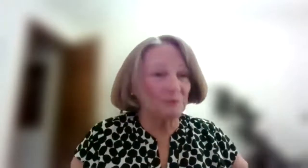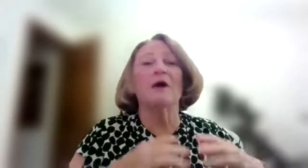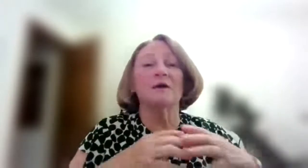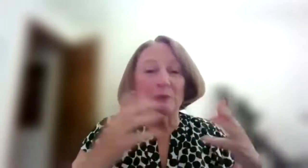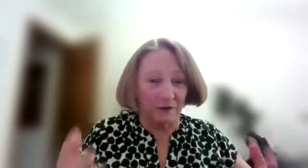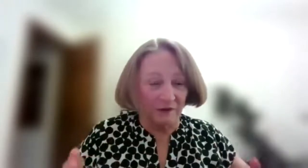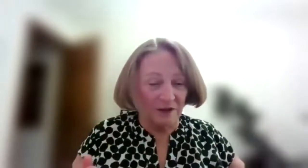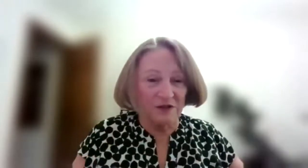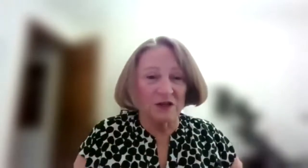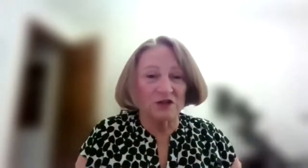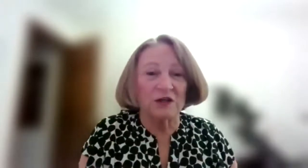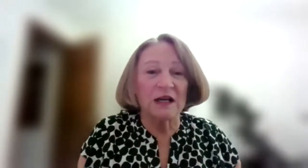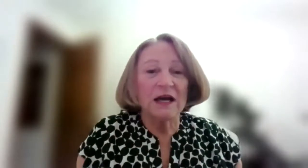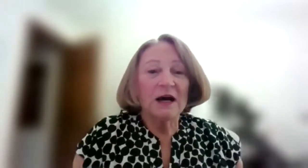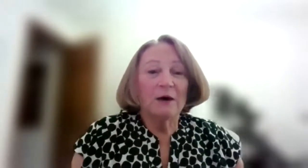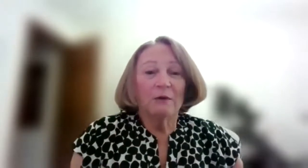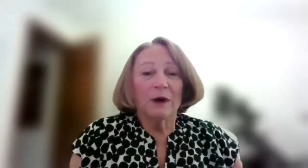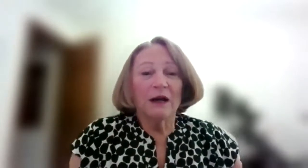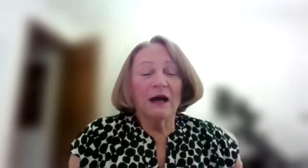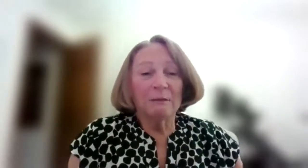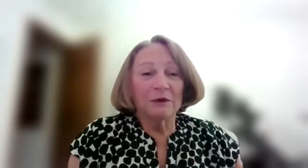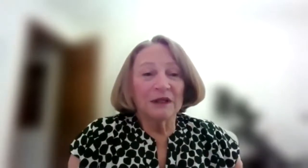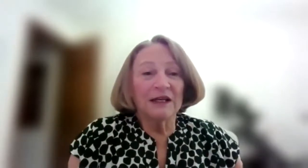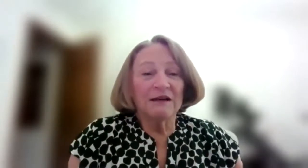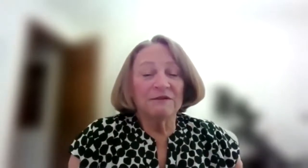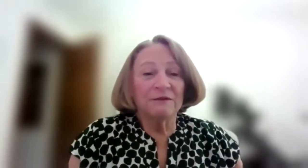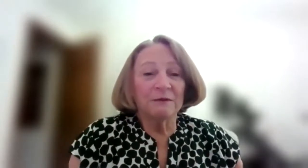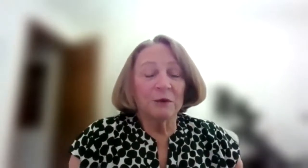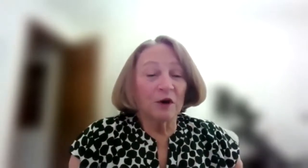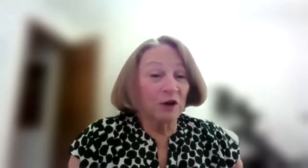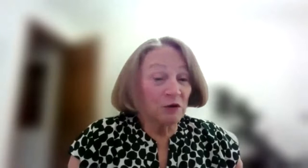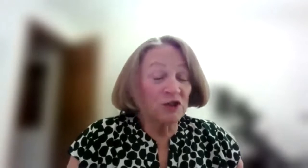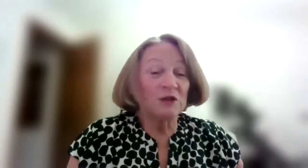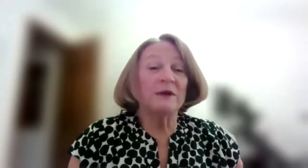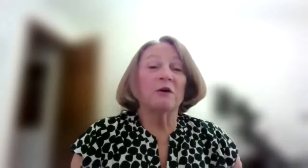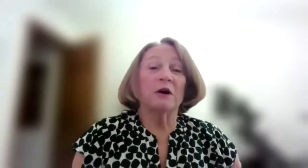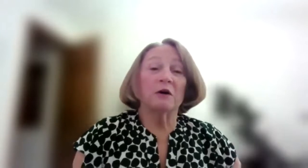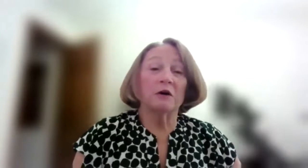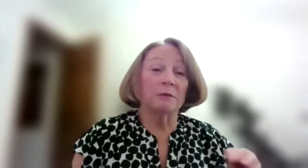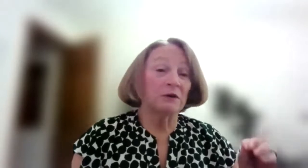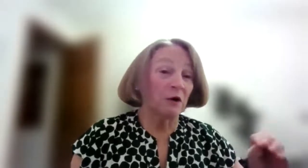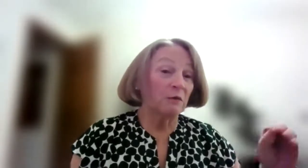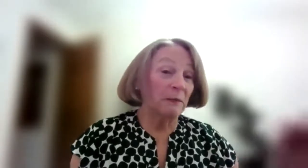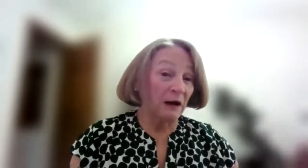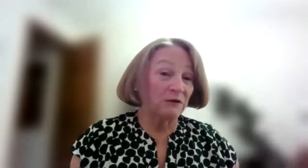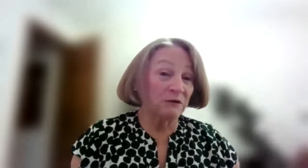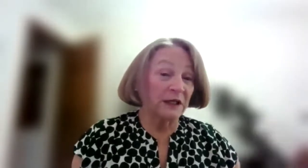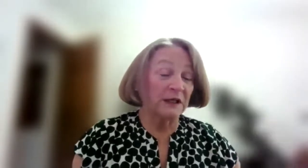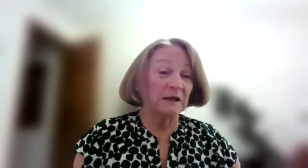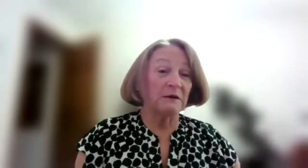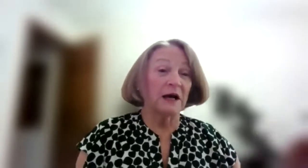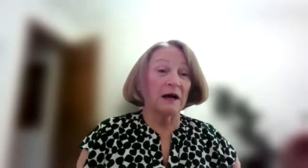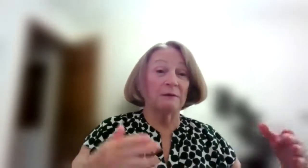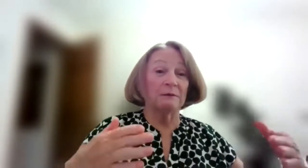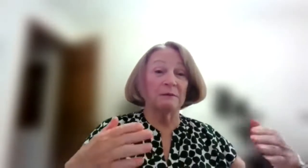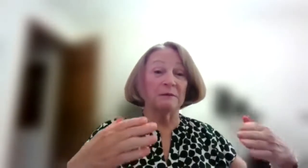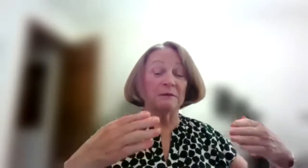is part of the discussion. What I believe with our UGB, or our urban growth